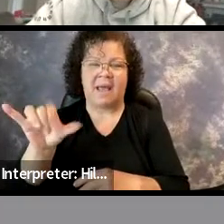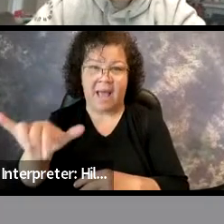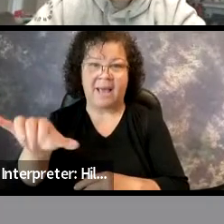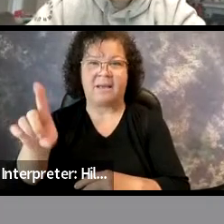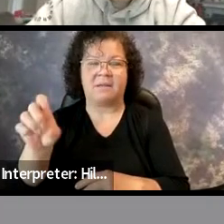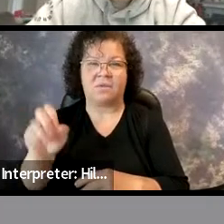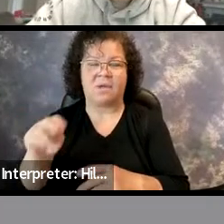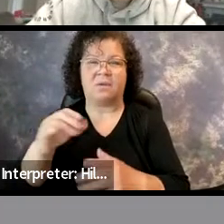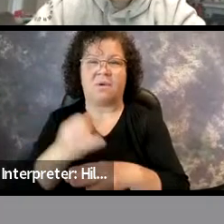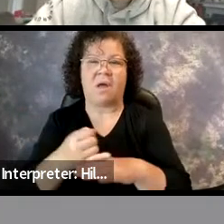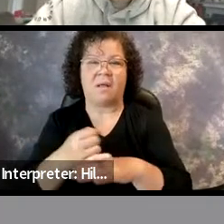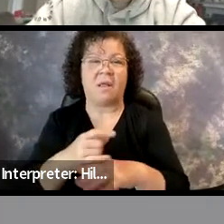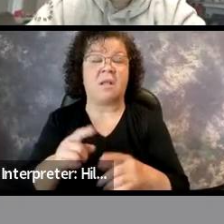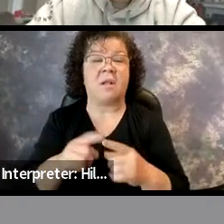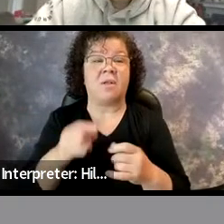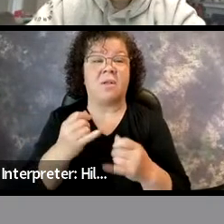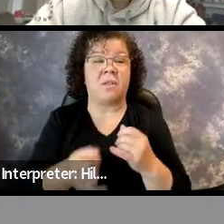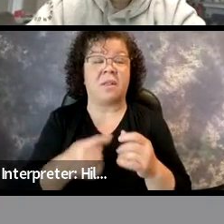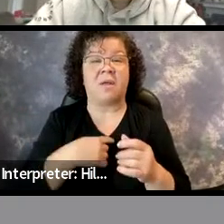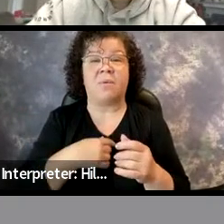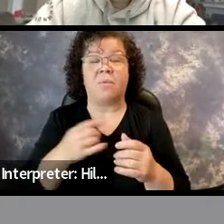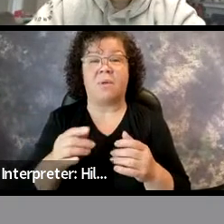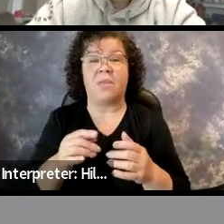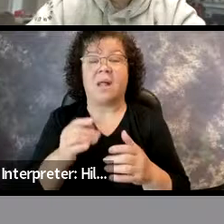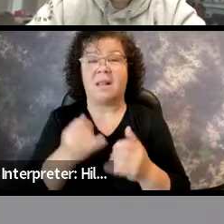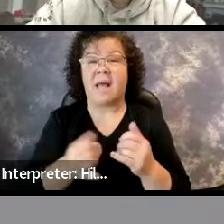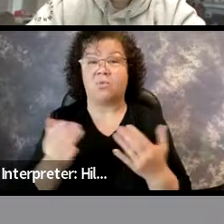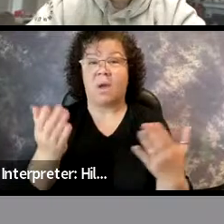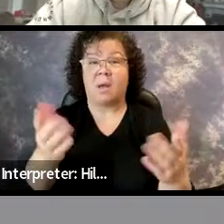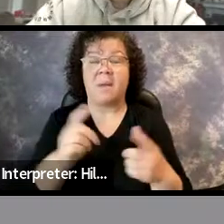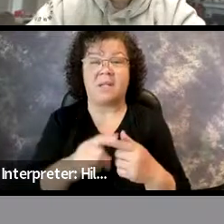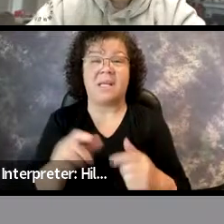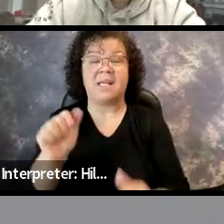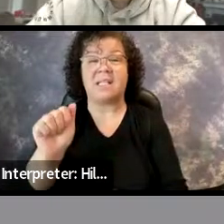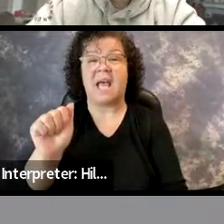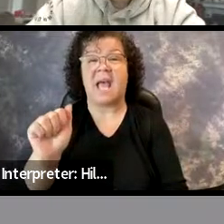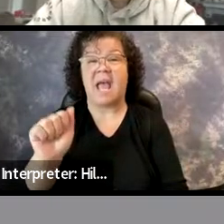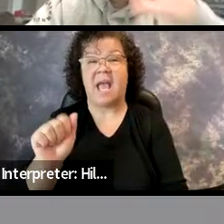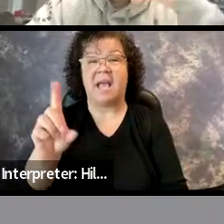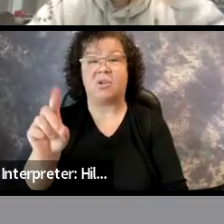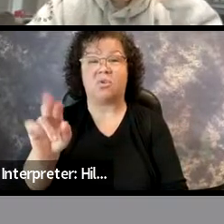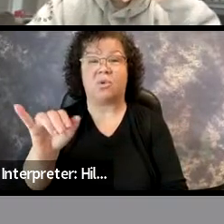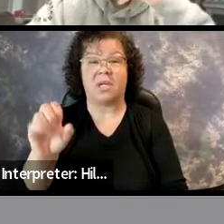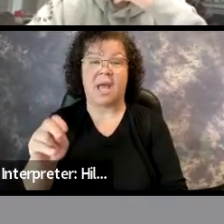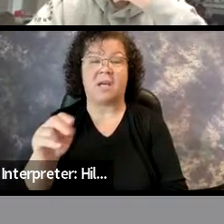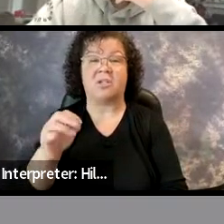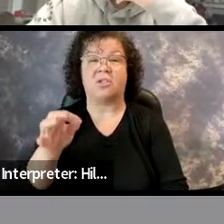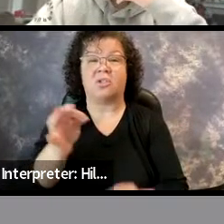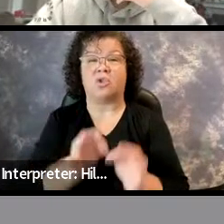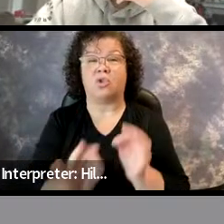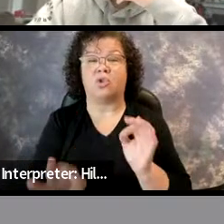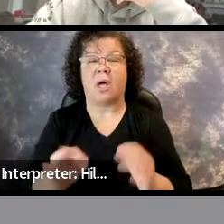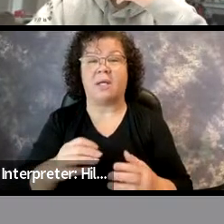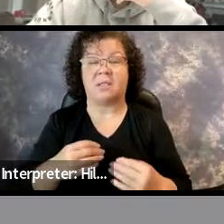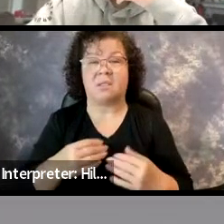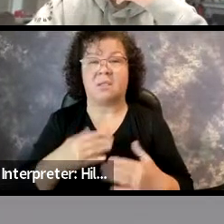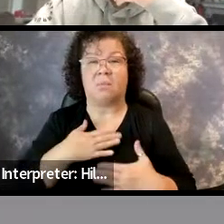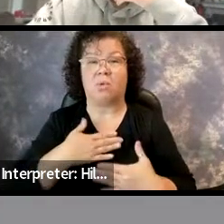the lines of Adrian's Just Breathe, but I like to say from like Dory